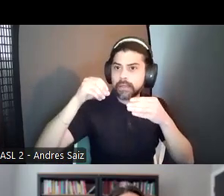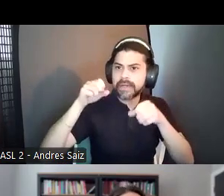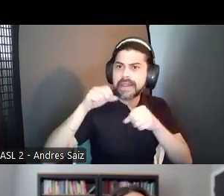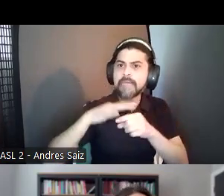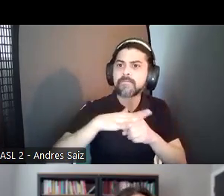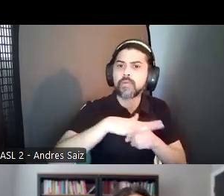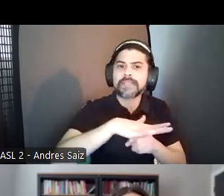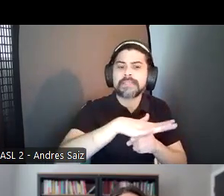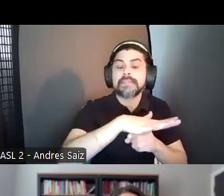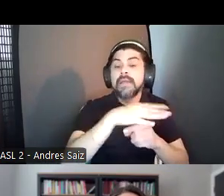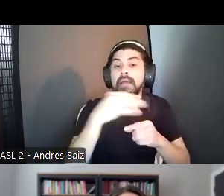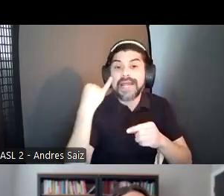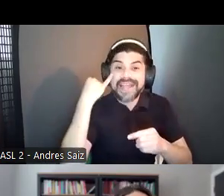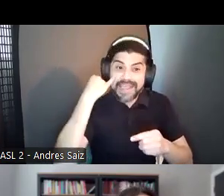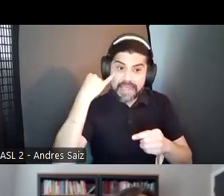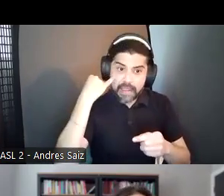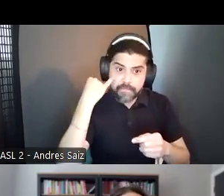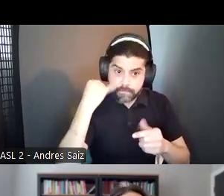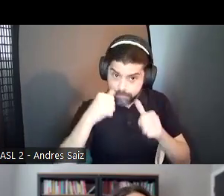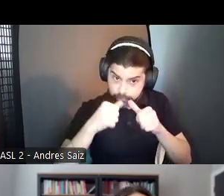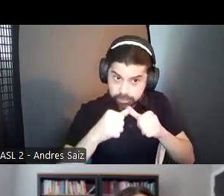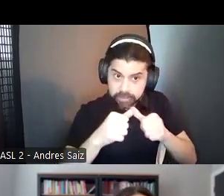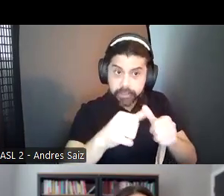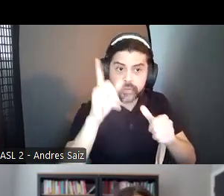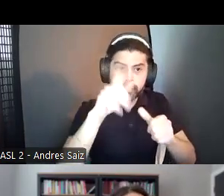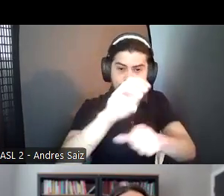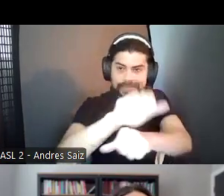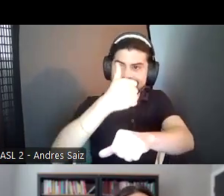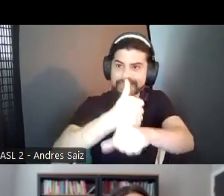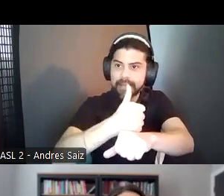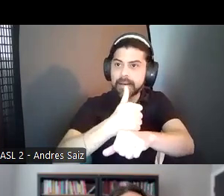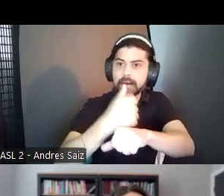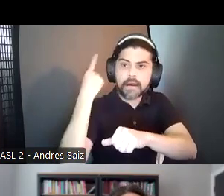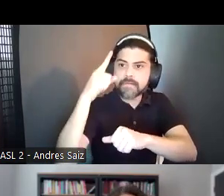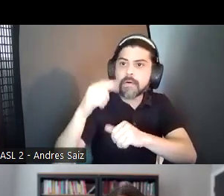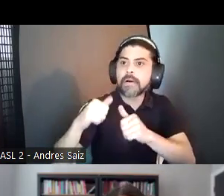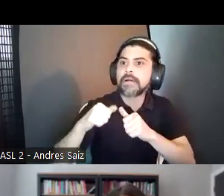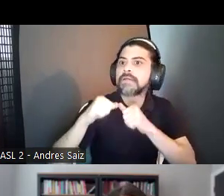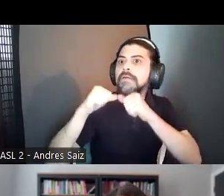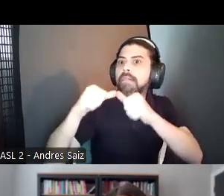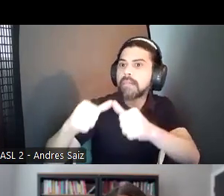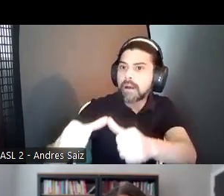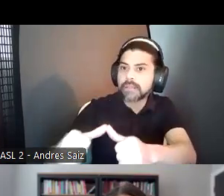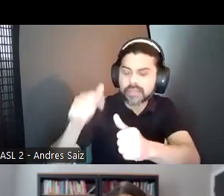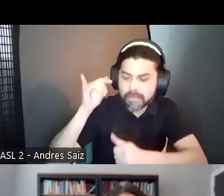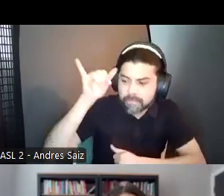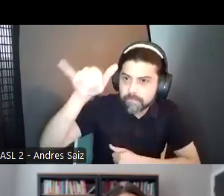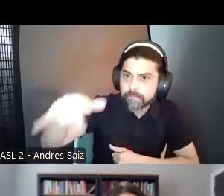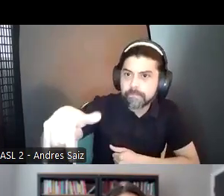intended, they create the conditions for long-term, successful outputs, outcomes, and impacts down the